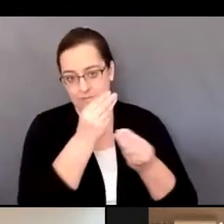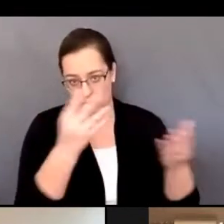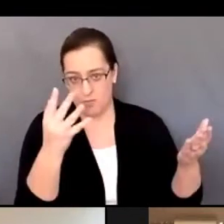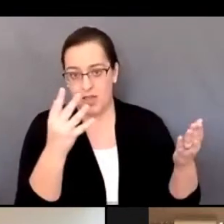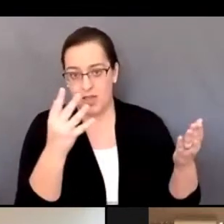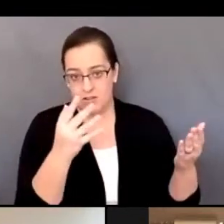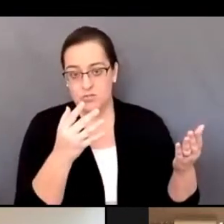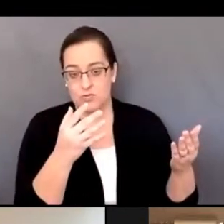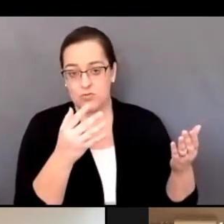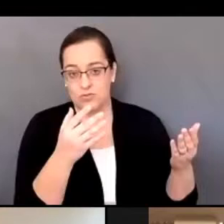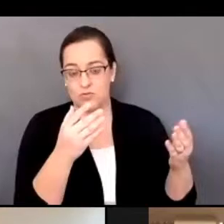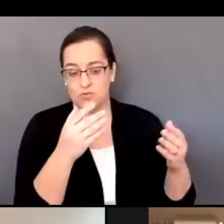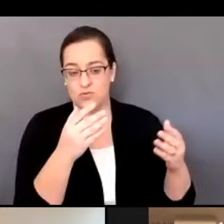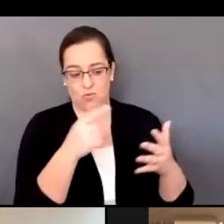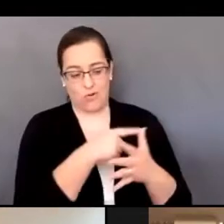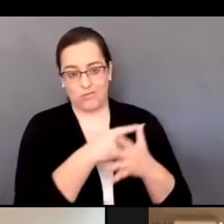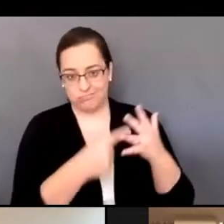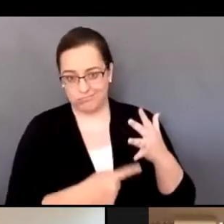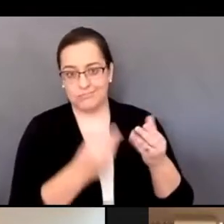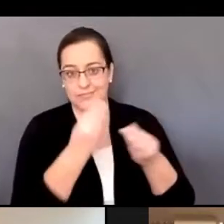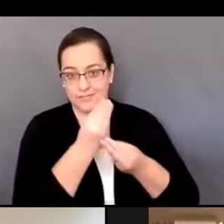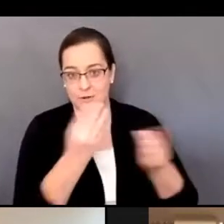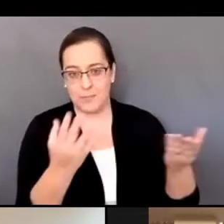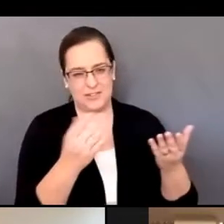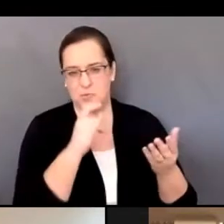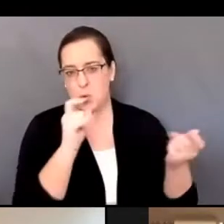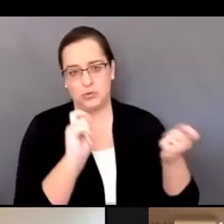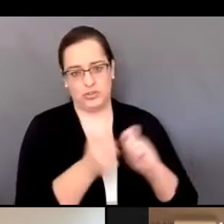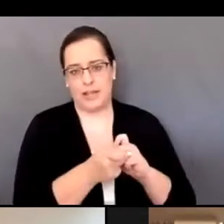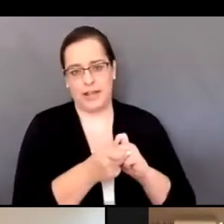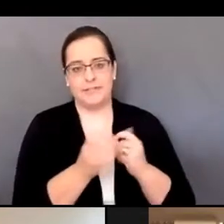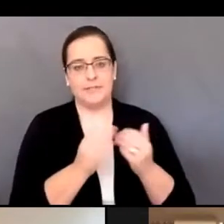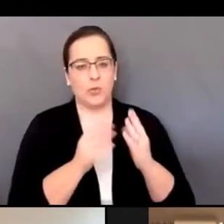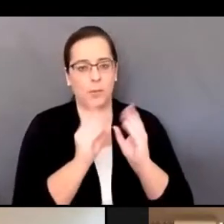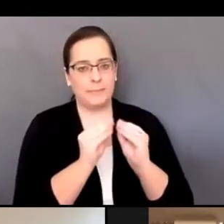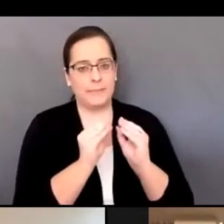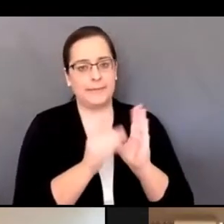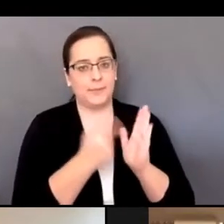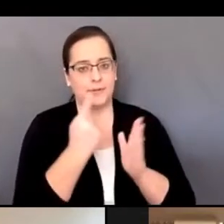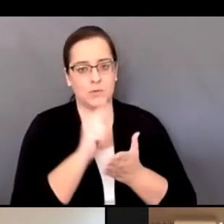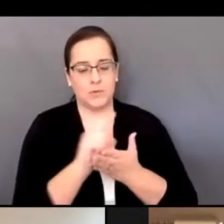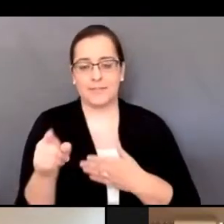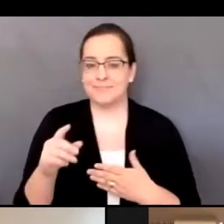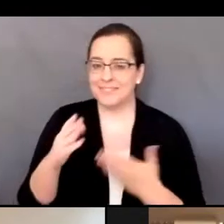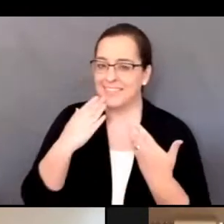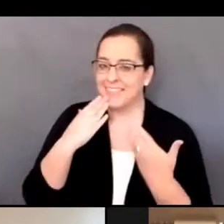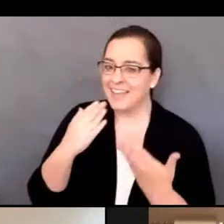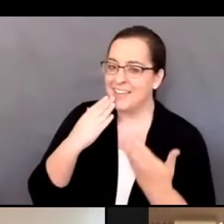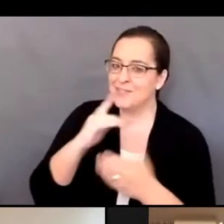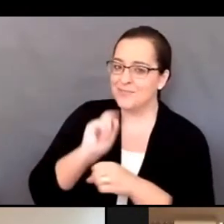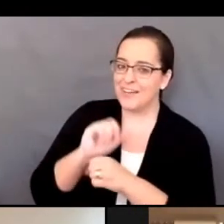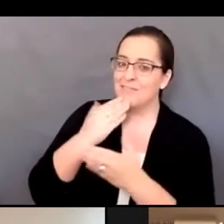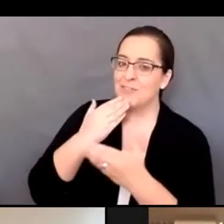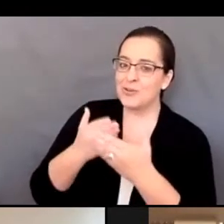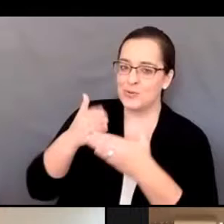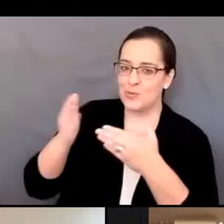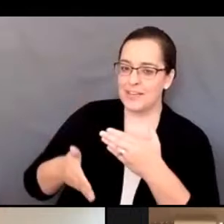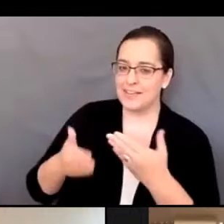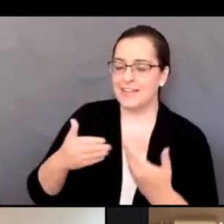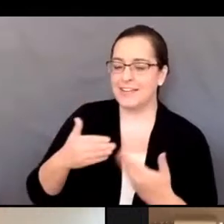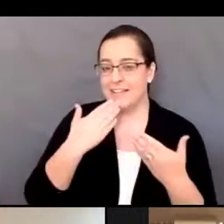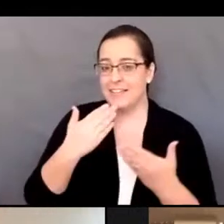those pieces of information, that won't change. Absolutely. Well, have a good weekend, guys. Thanks, Dave. Thank you,